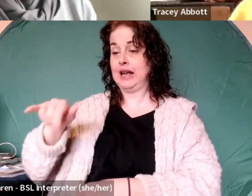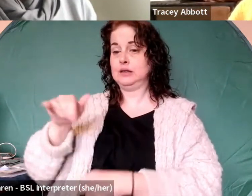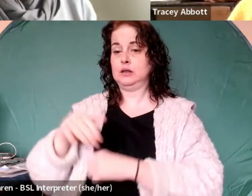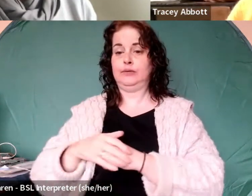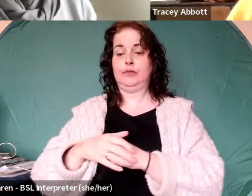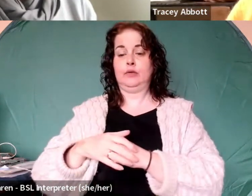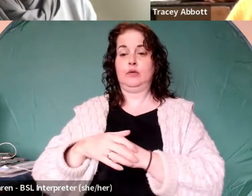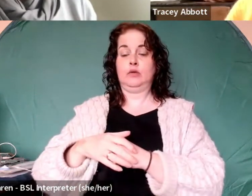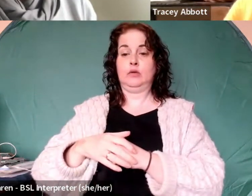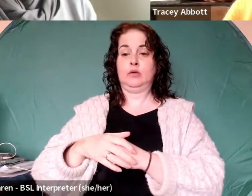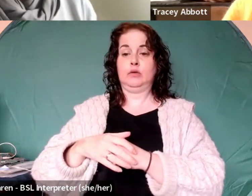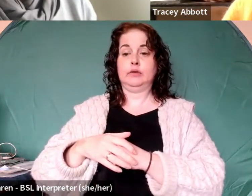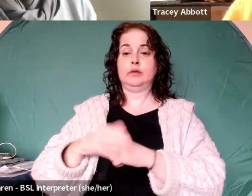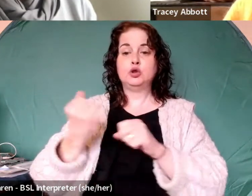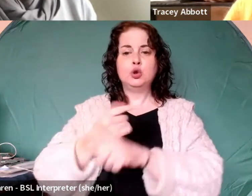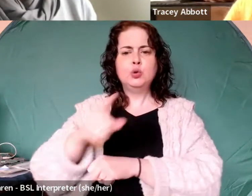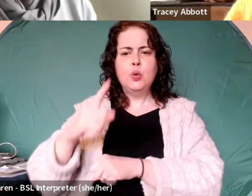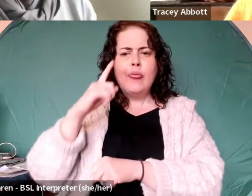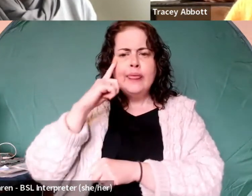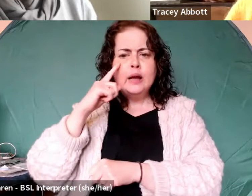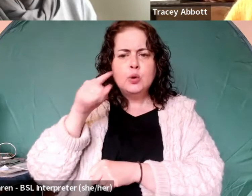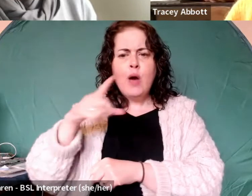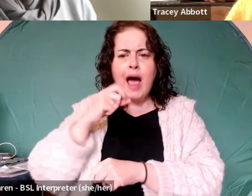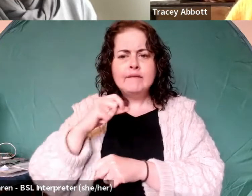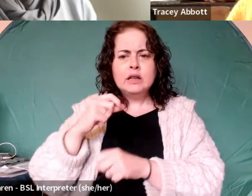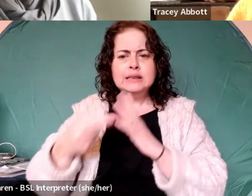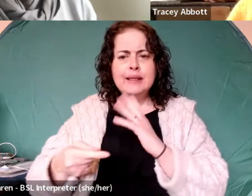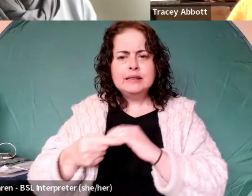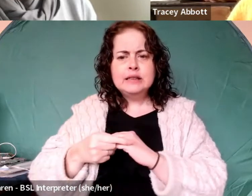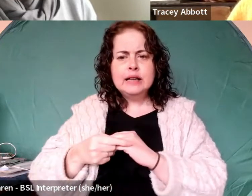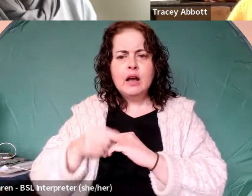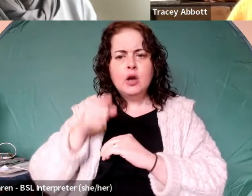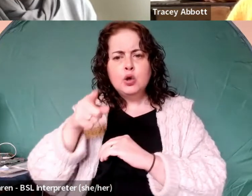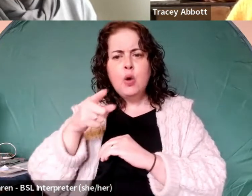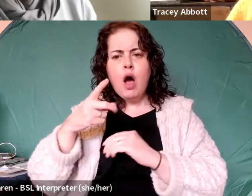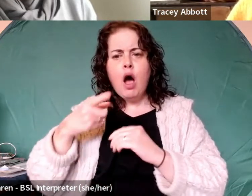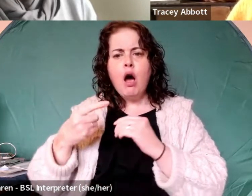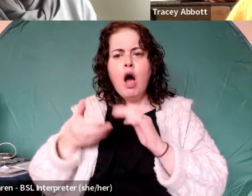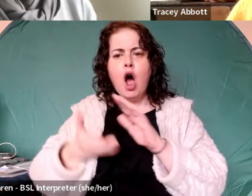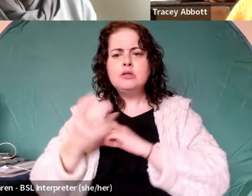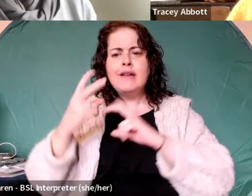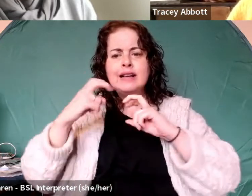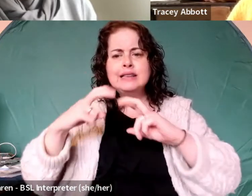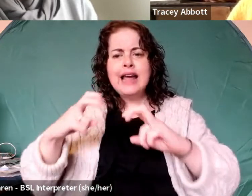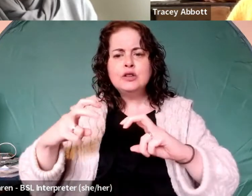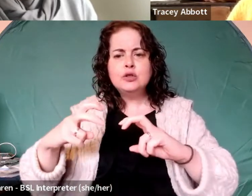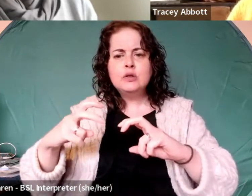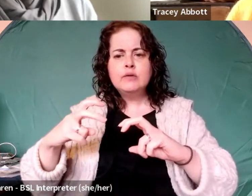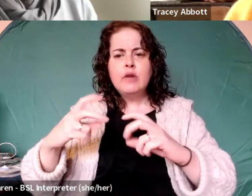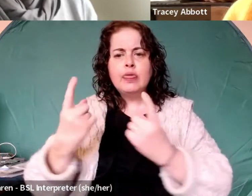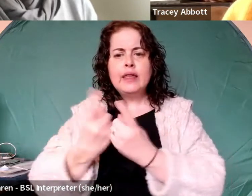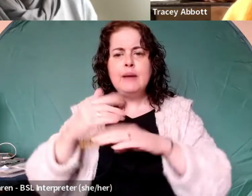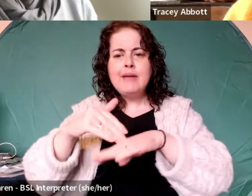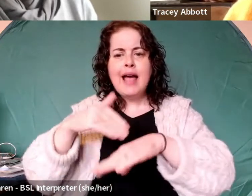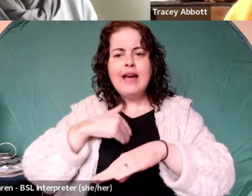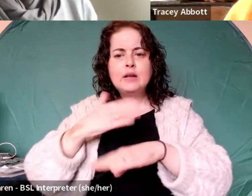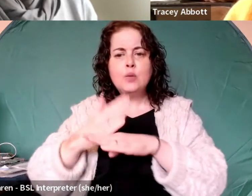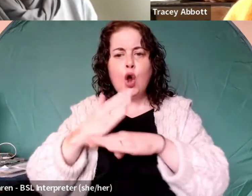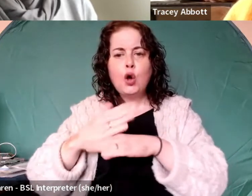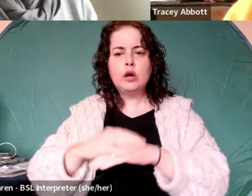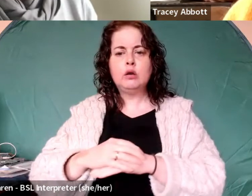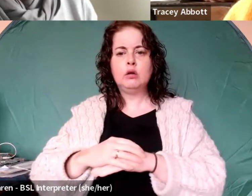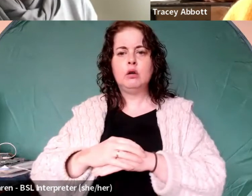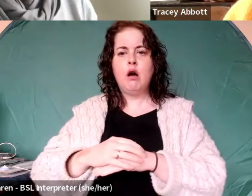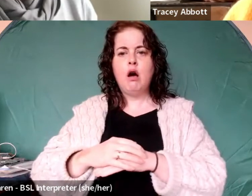like, do you think that you might have a disability? Are you under investigation for any illness that might affect your work? Truly, that